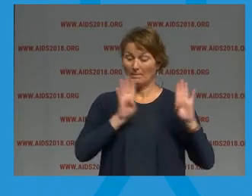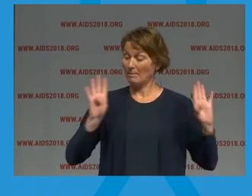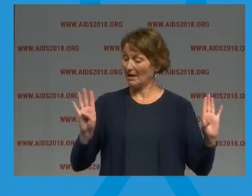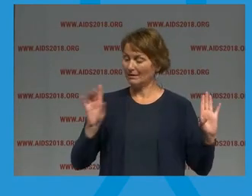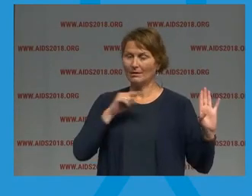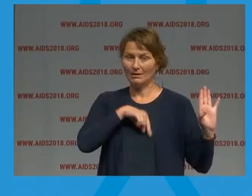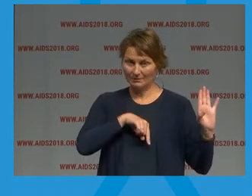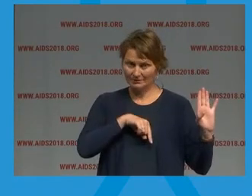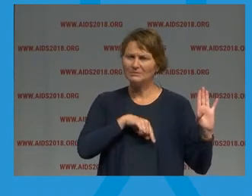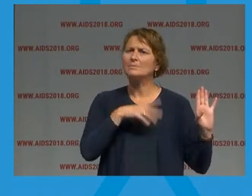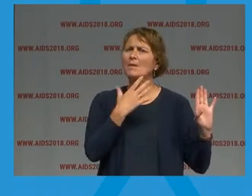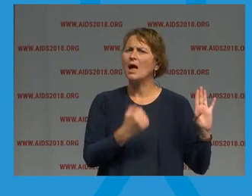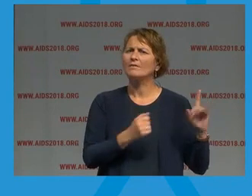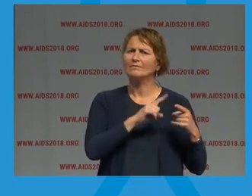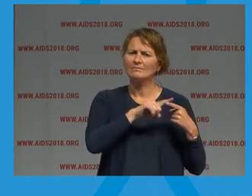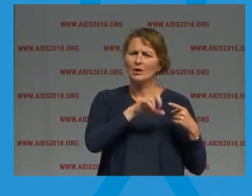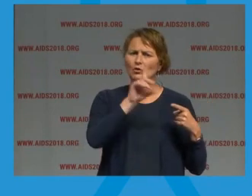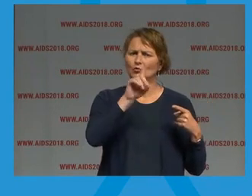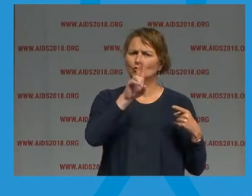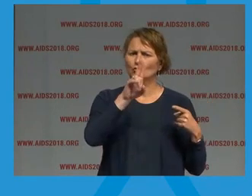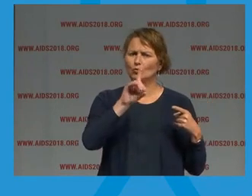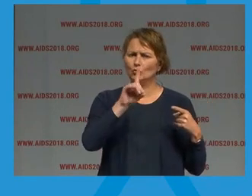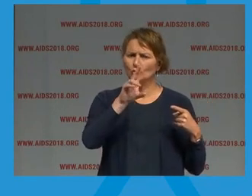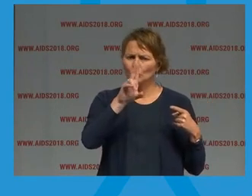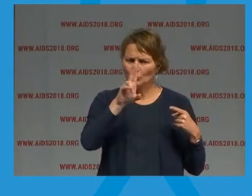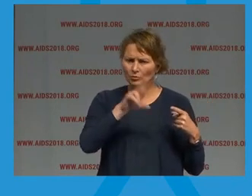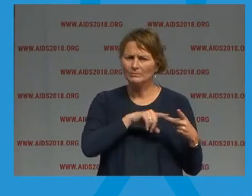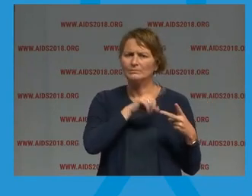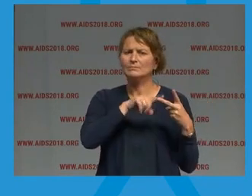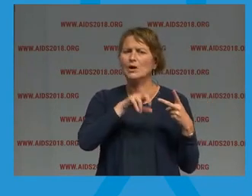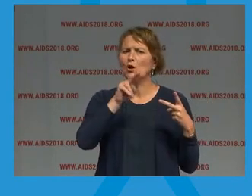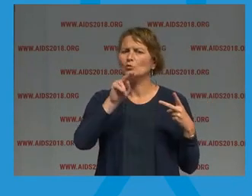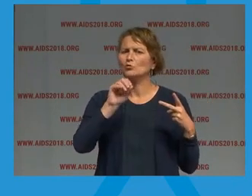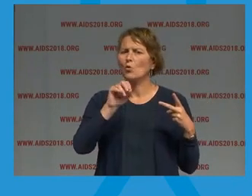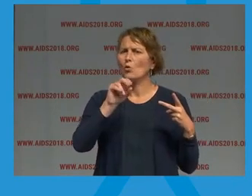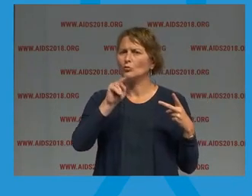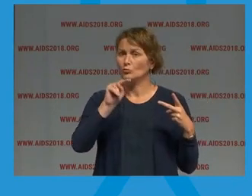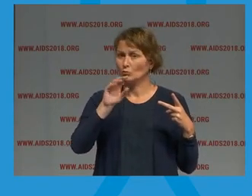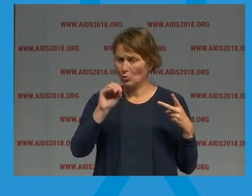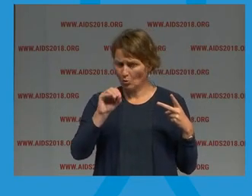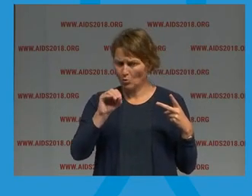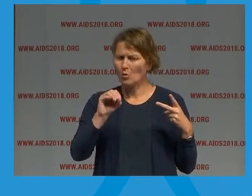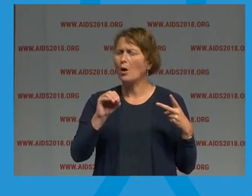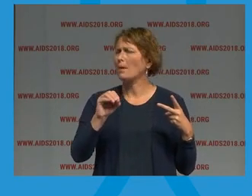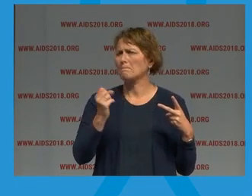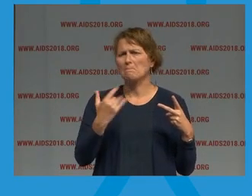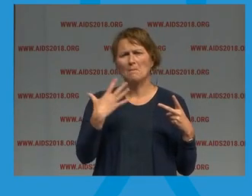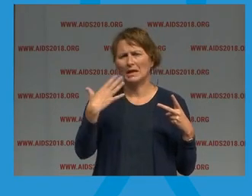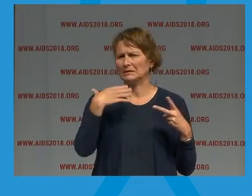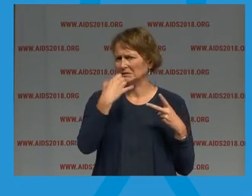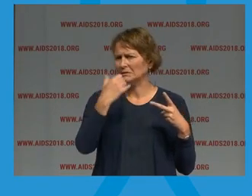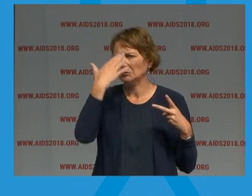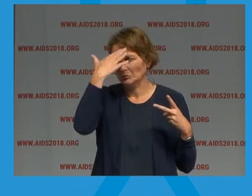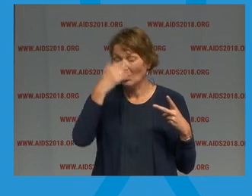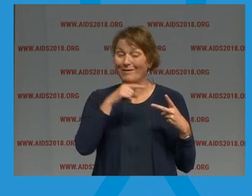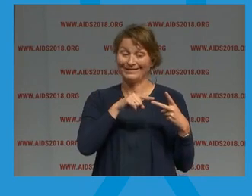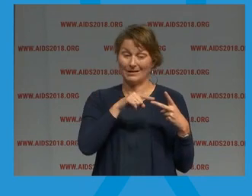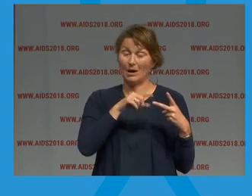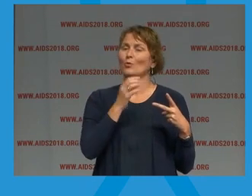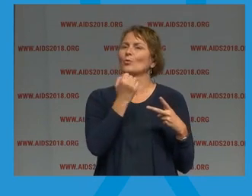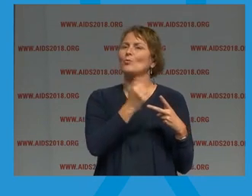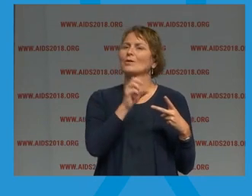Dudu. We have Nono, who knew Prudence for many years and is now working at